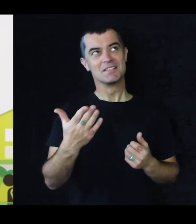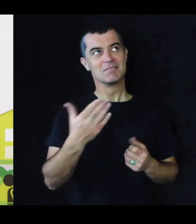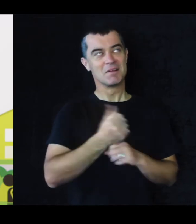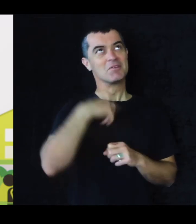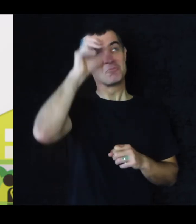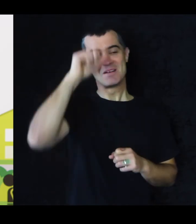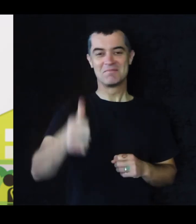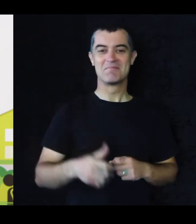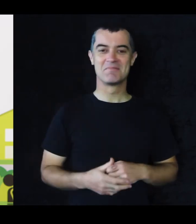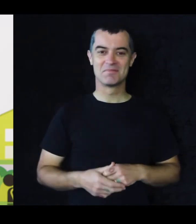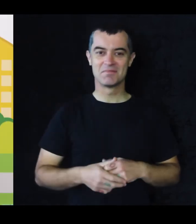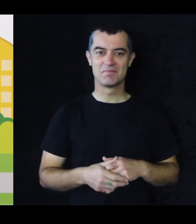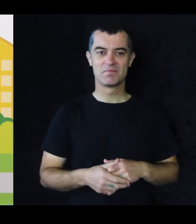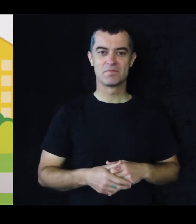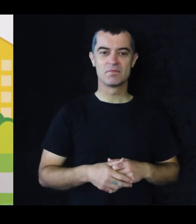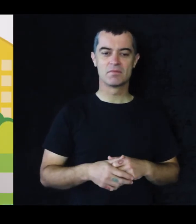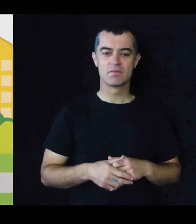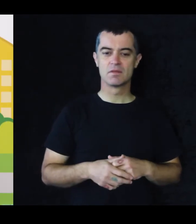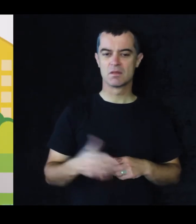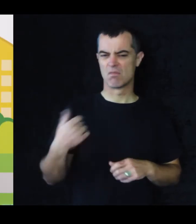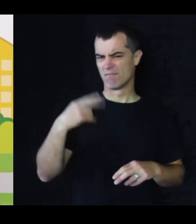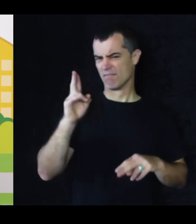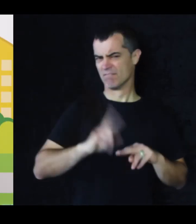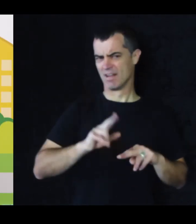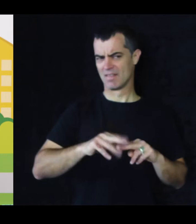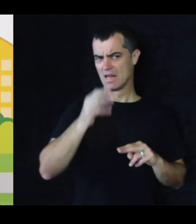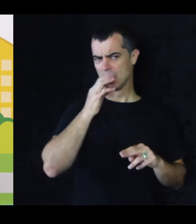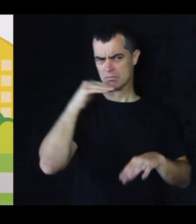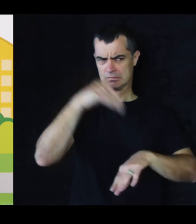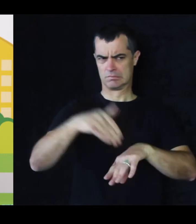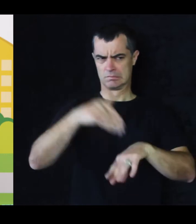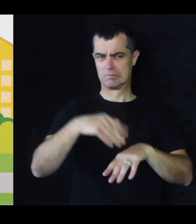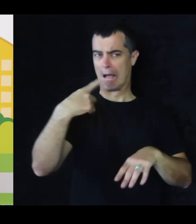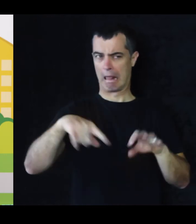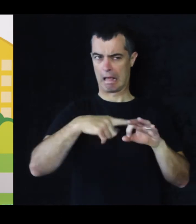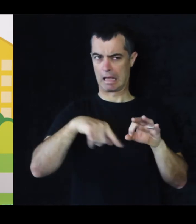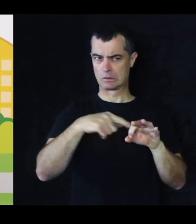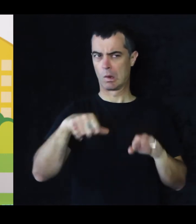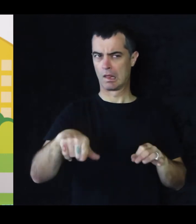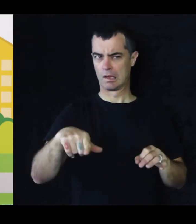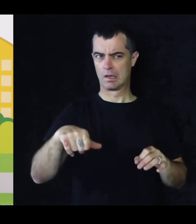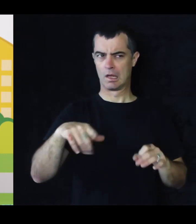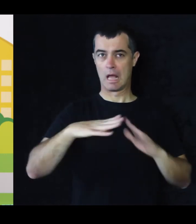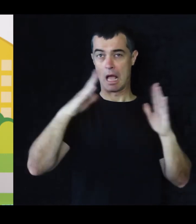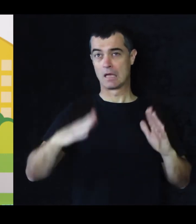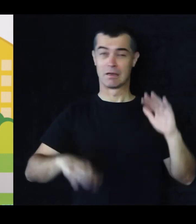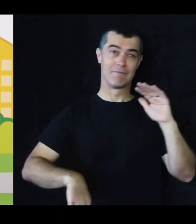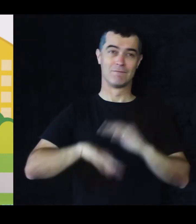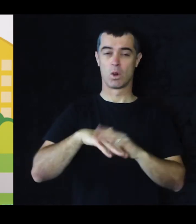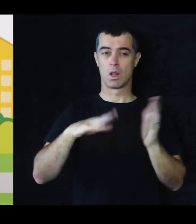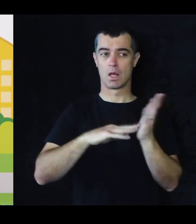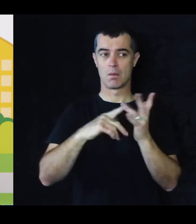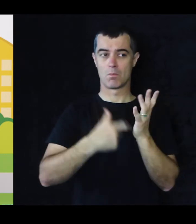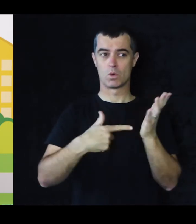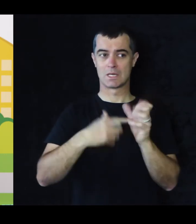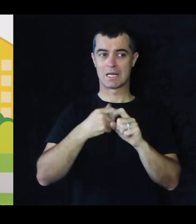Thanks for that memory. My father was a bit of a scoundrel and an asshole, and the whole place was mortgaged to shit. And